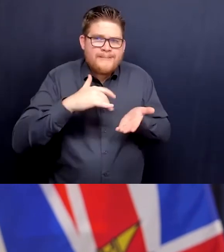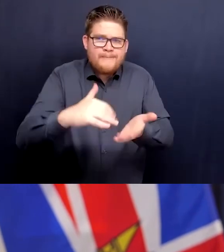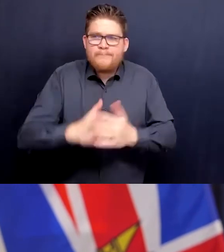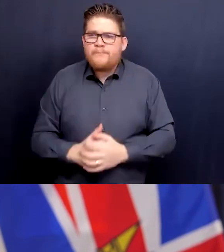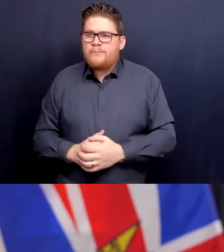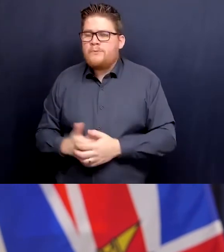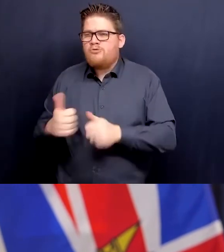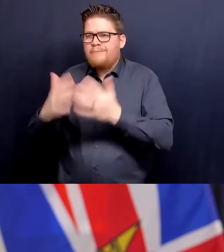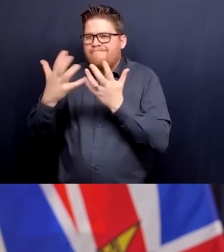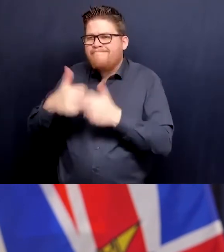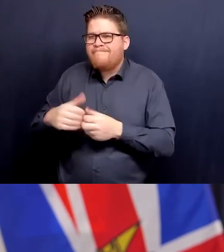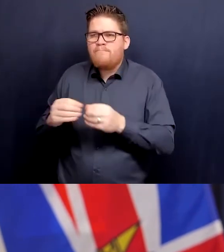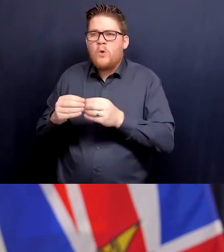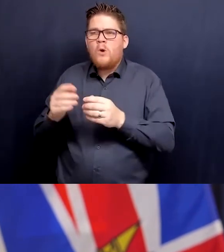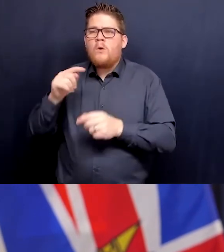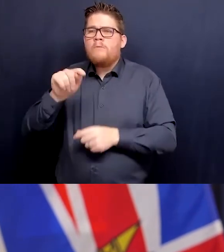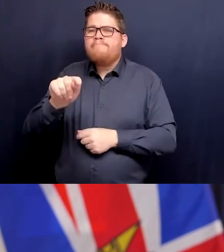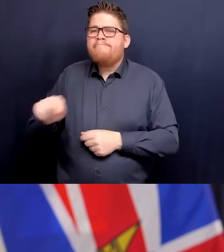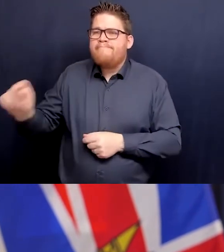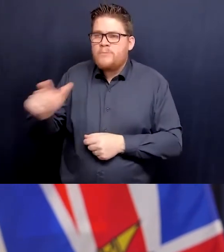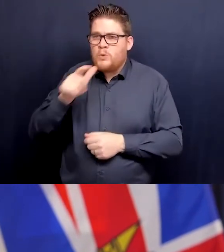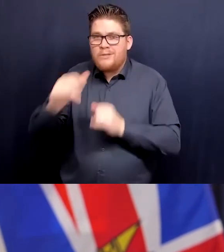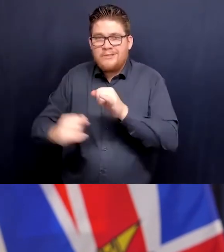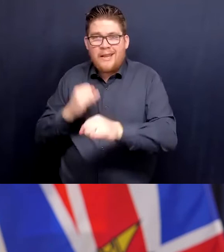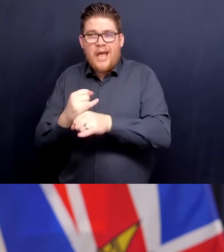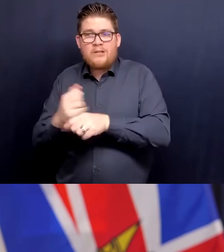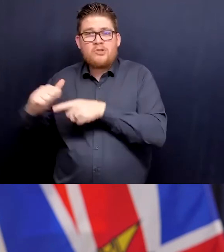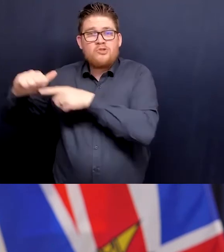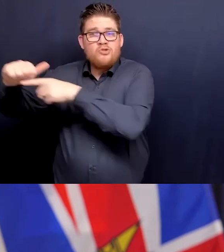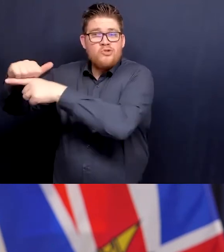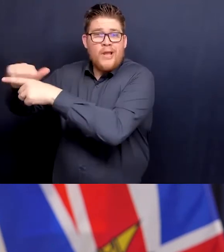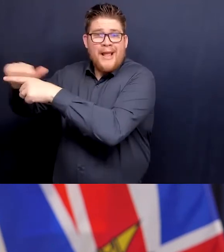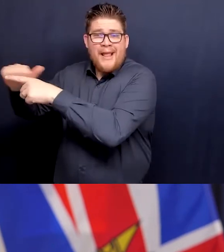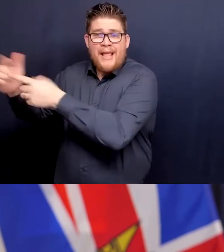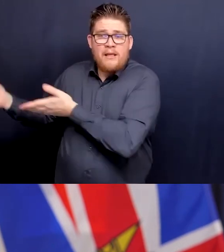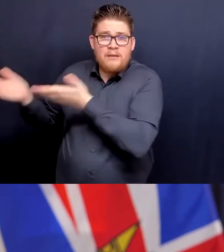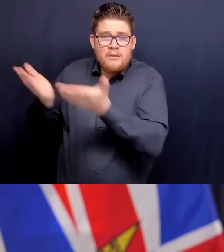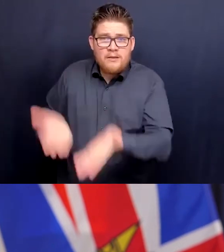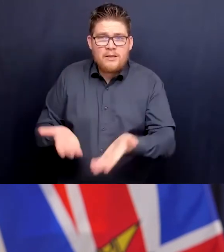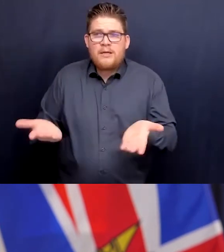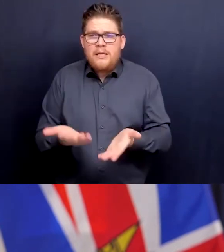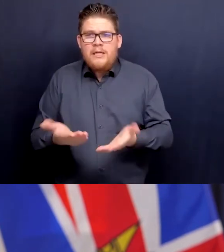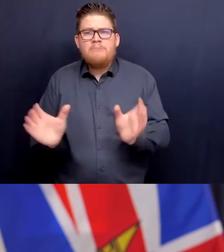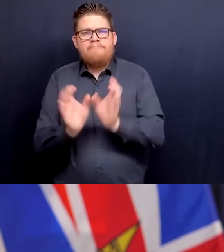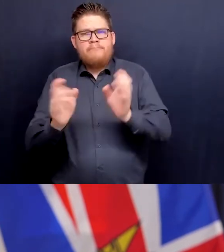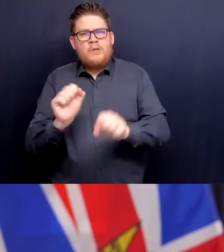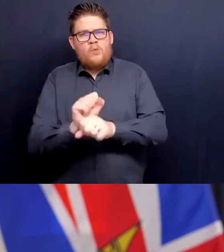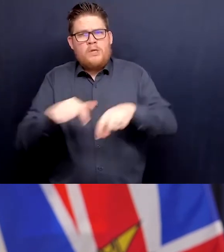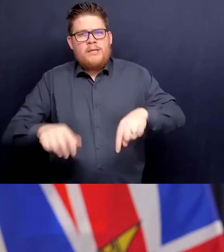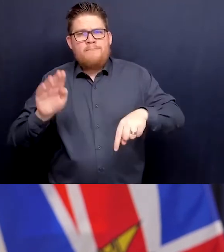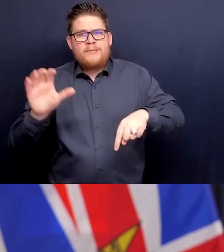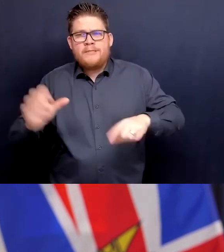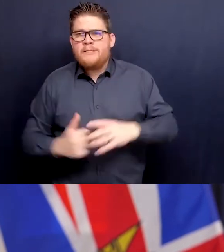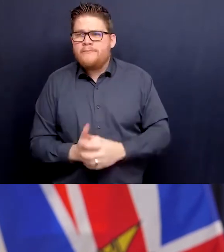workers to come and to be in BC and to use their skills to the full extent of their ability. All of these things are